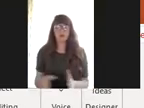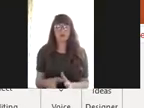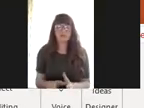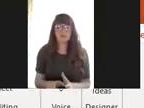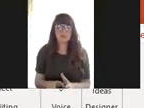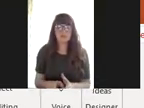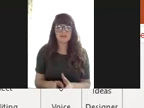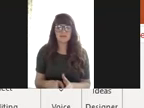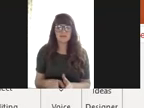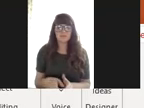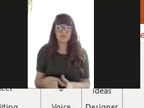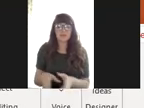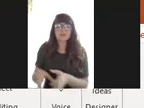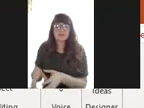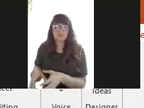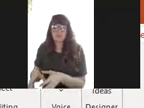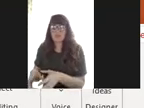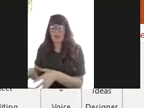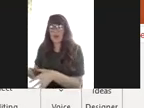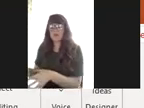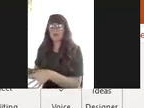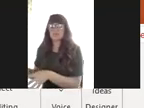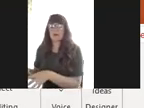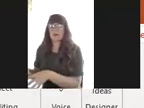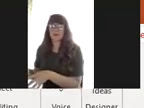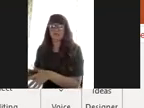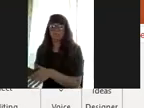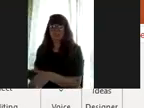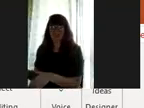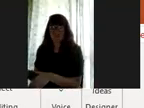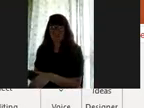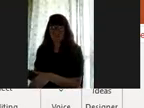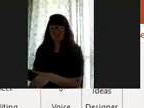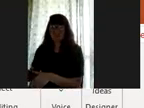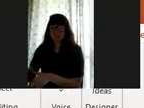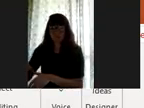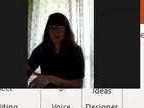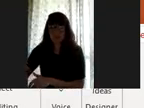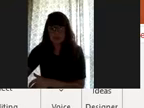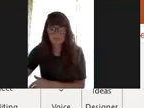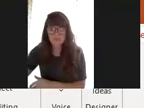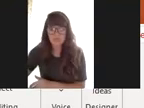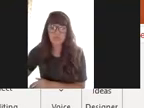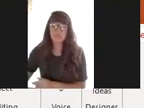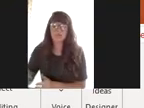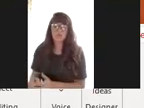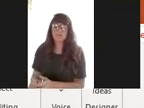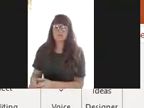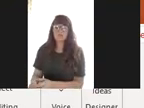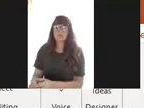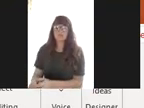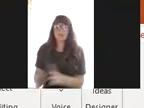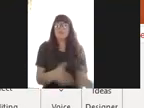all of those things, he demonstrated how much love he had for us because he still did choose to die for